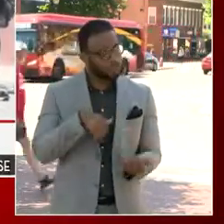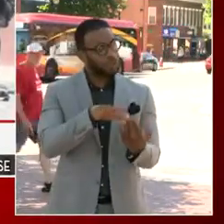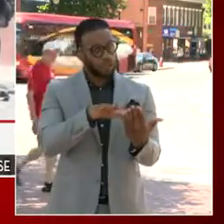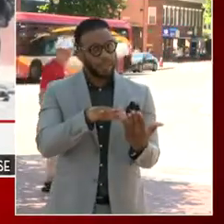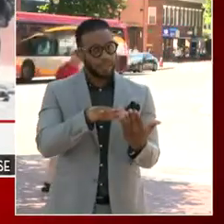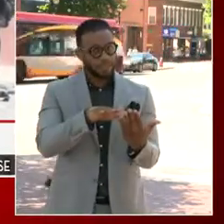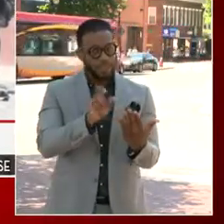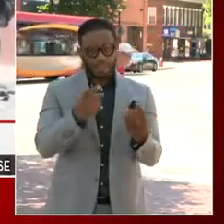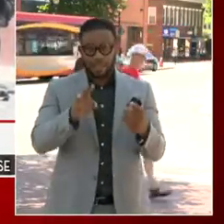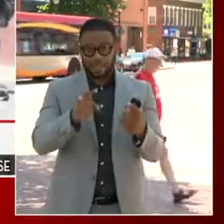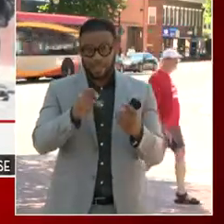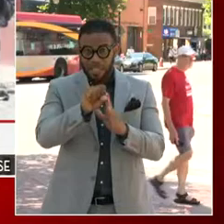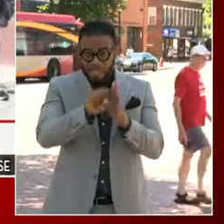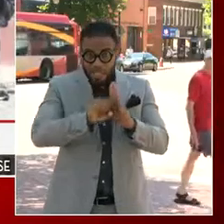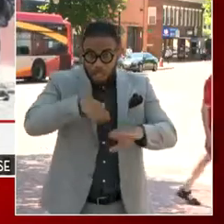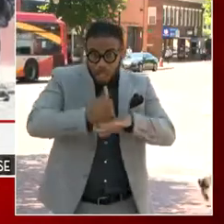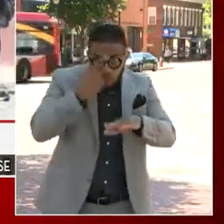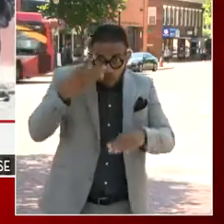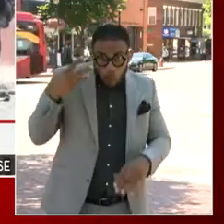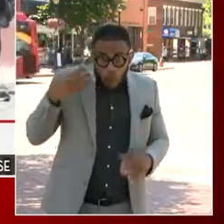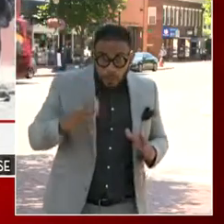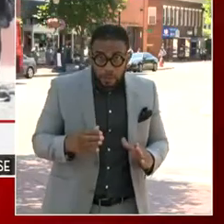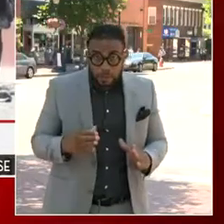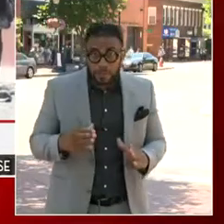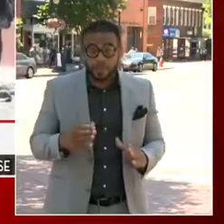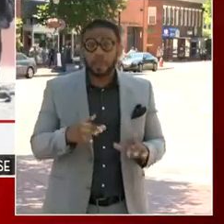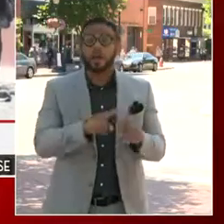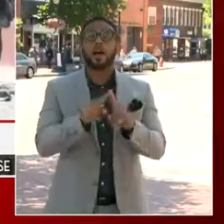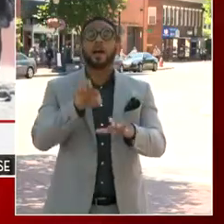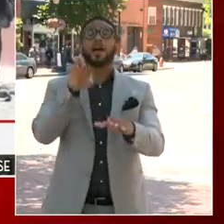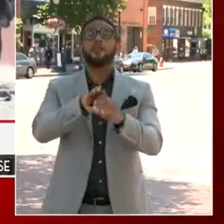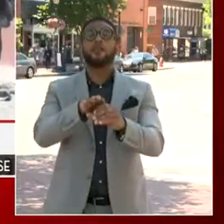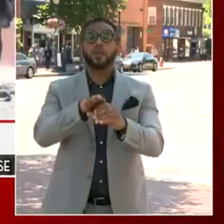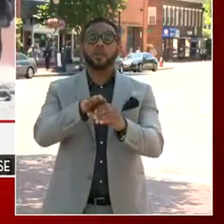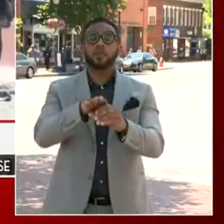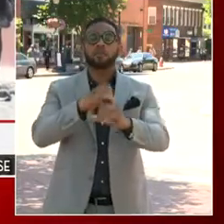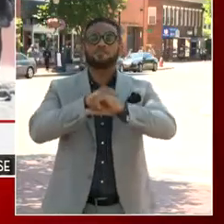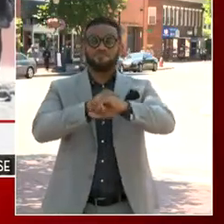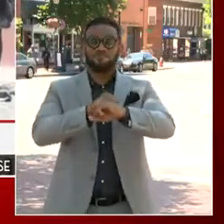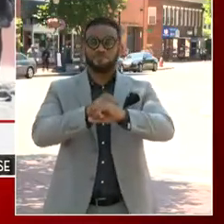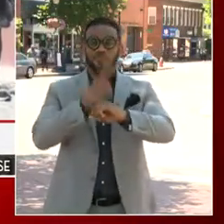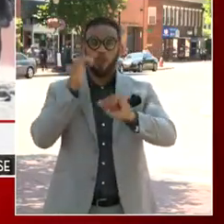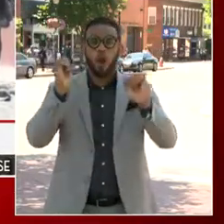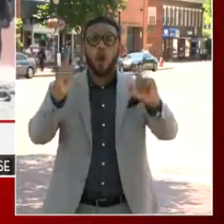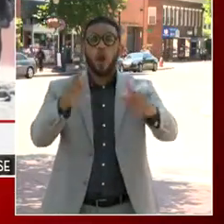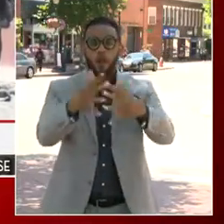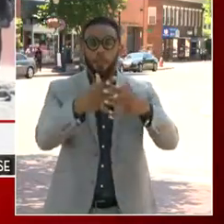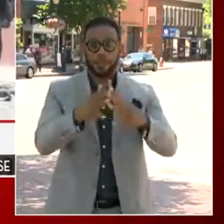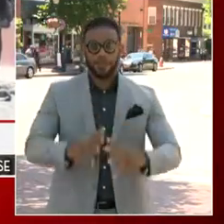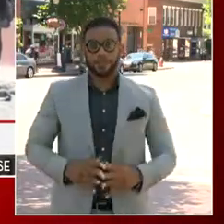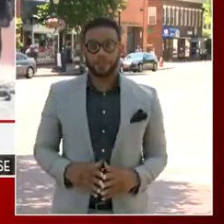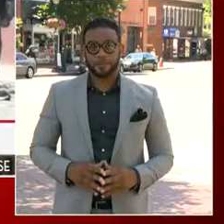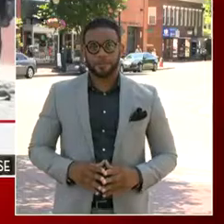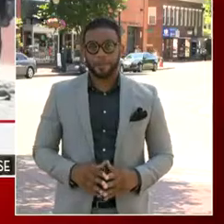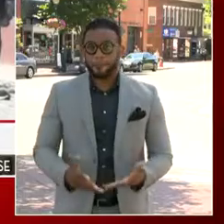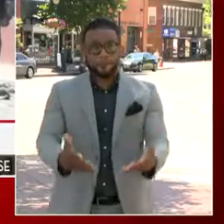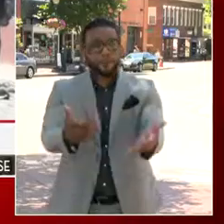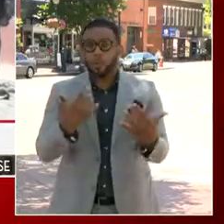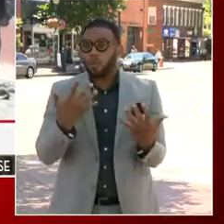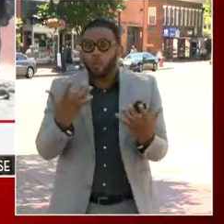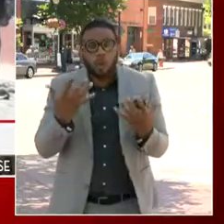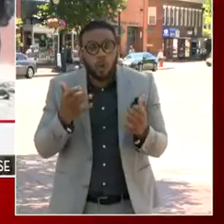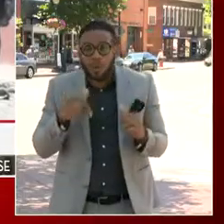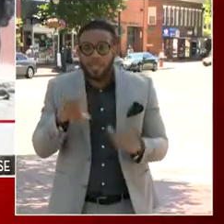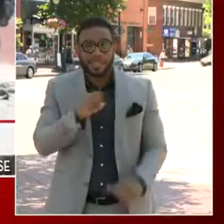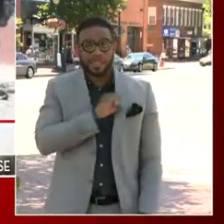to happen. Statehood for Washingtonians and voter protection for all Americans. So we don't want